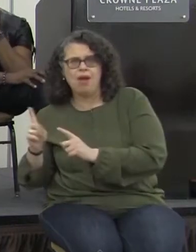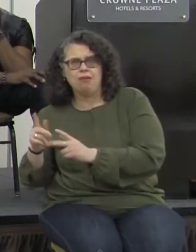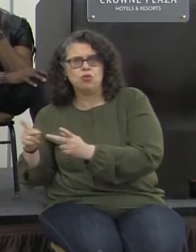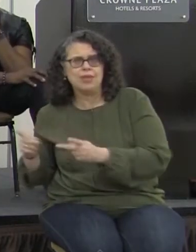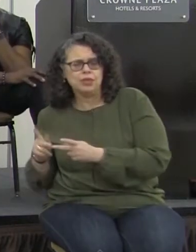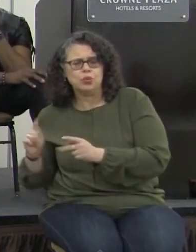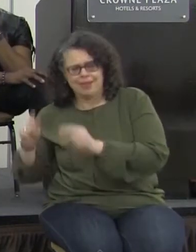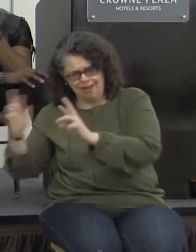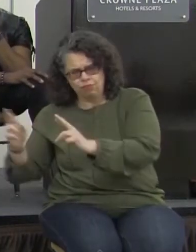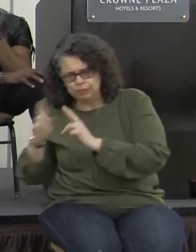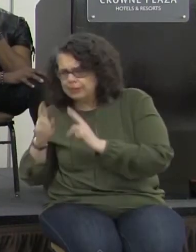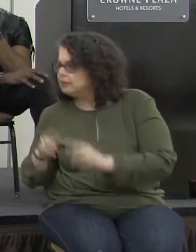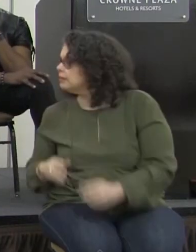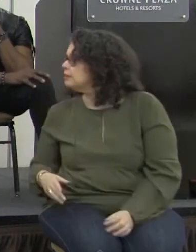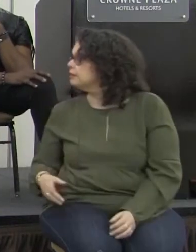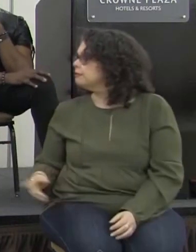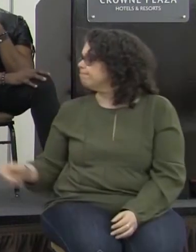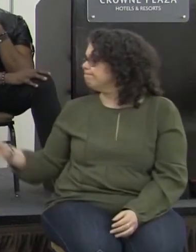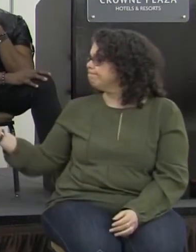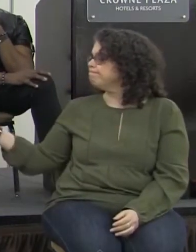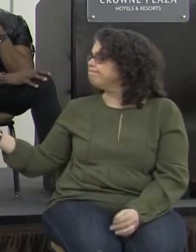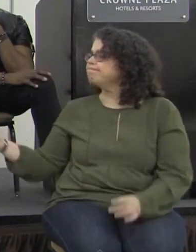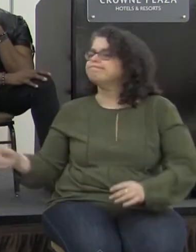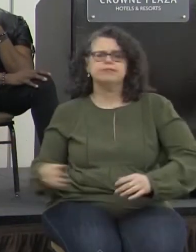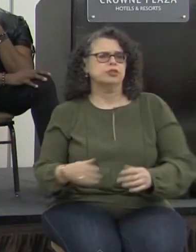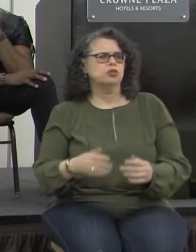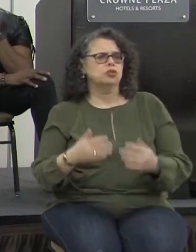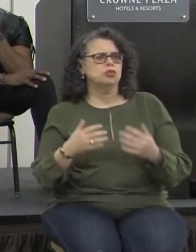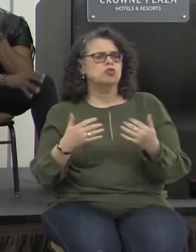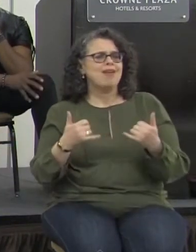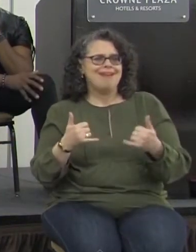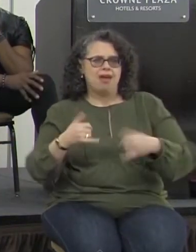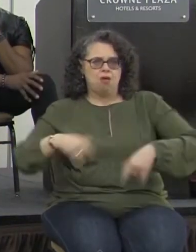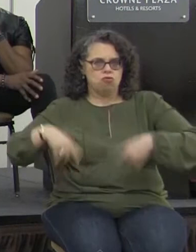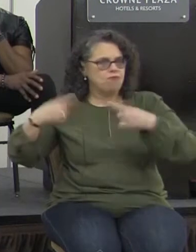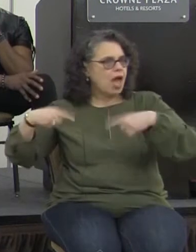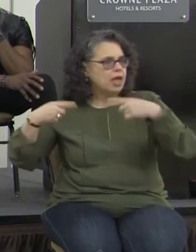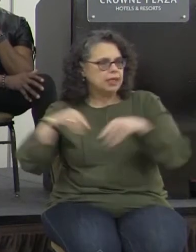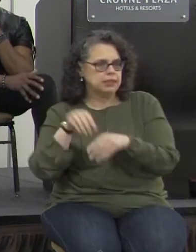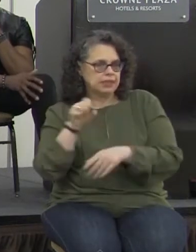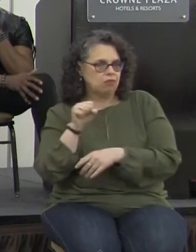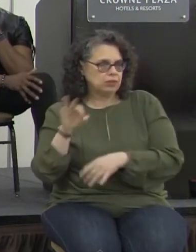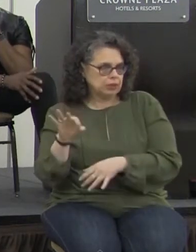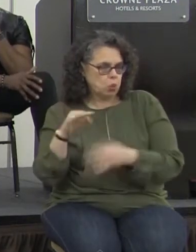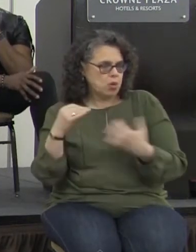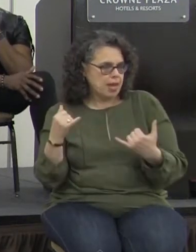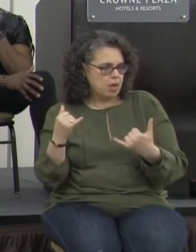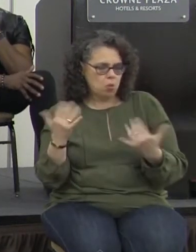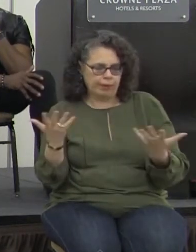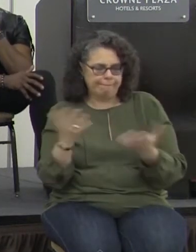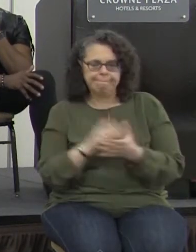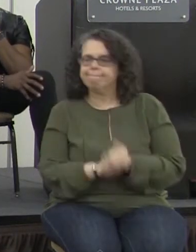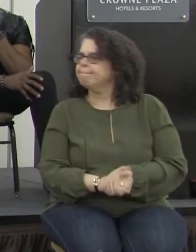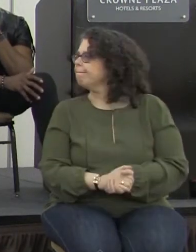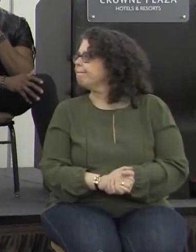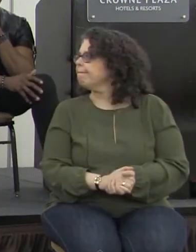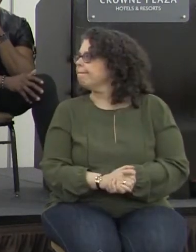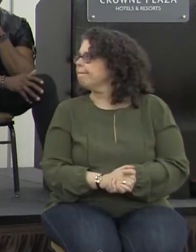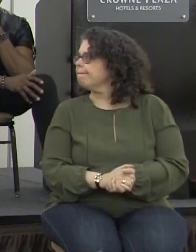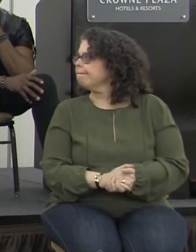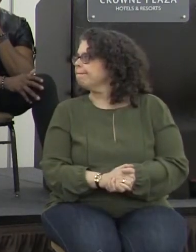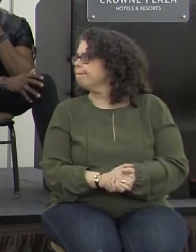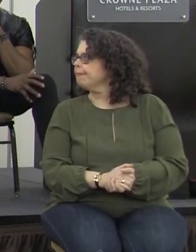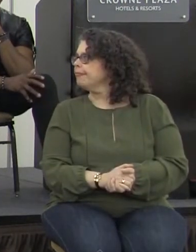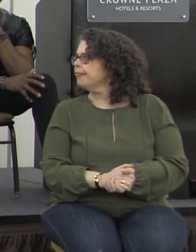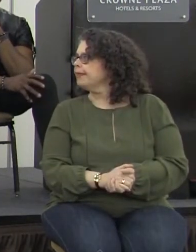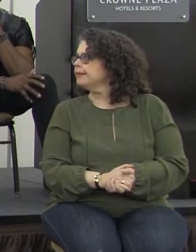Go ahead. The biggest fight I'm having in San Francisco right now is with a